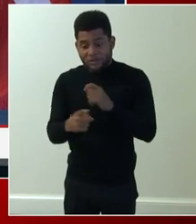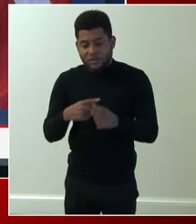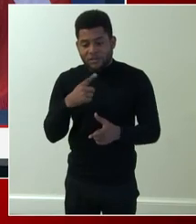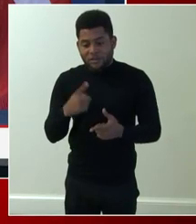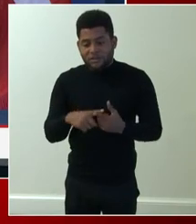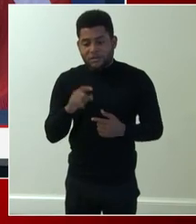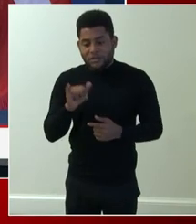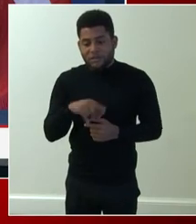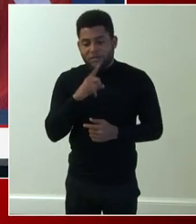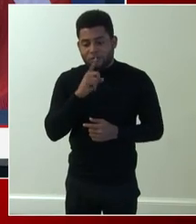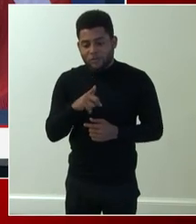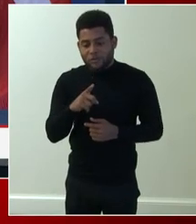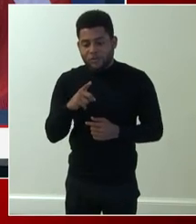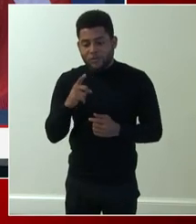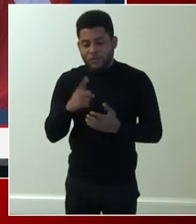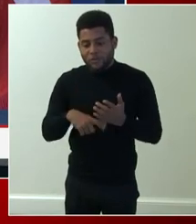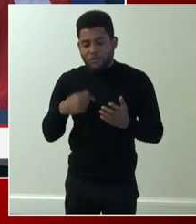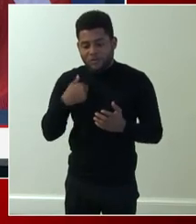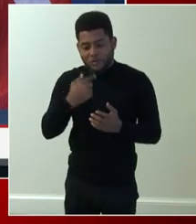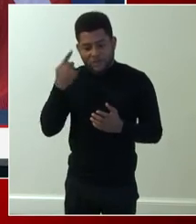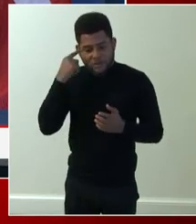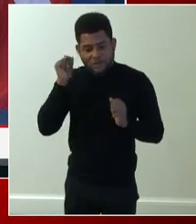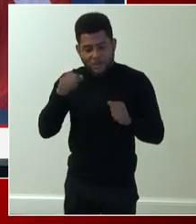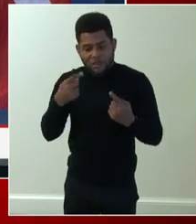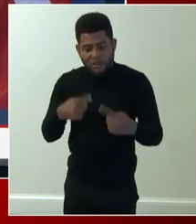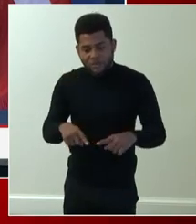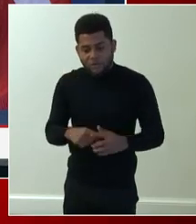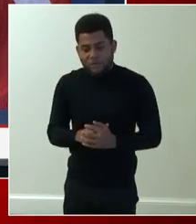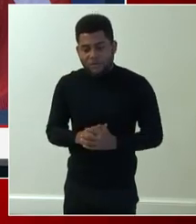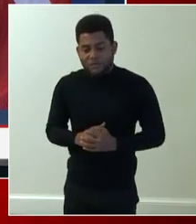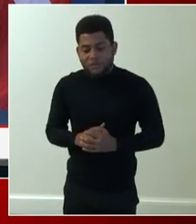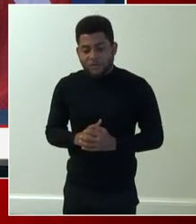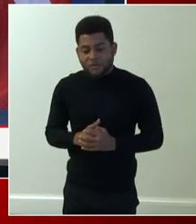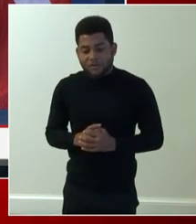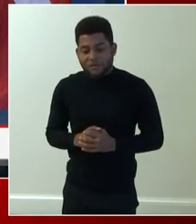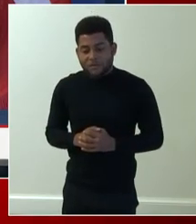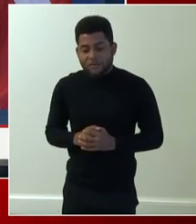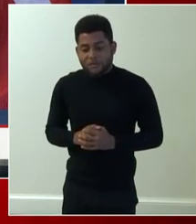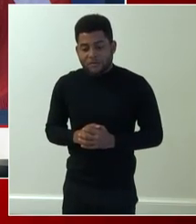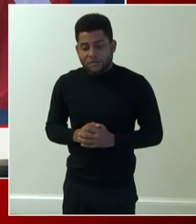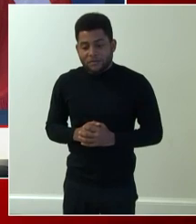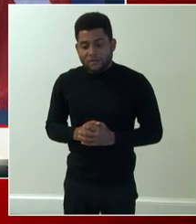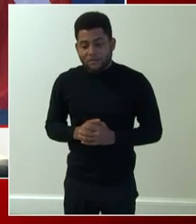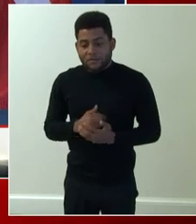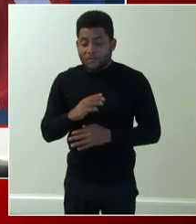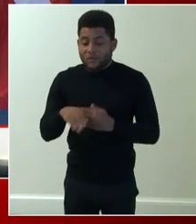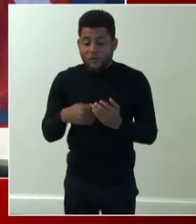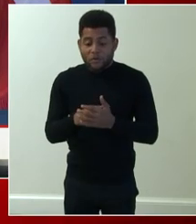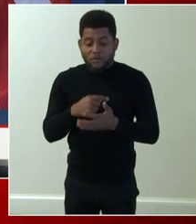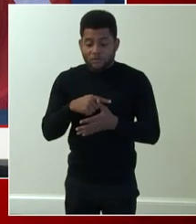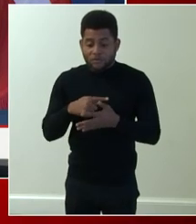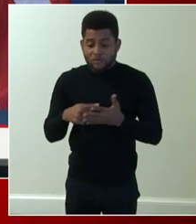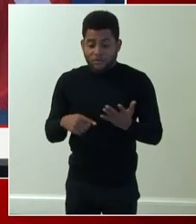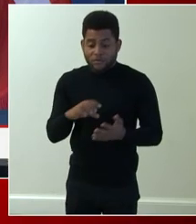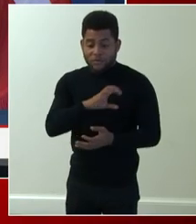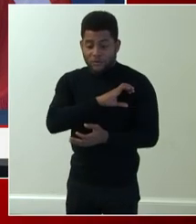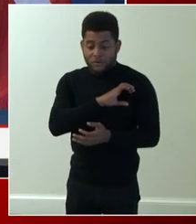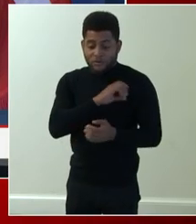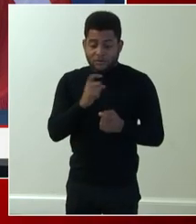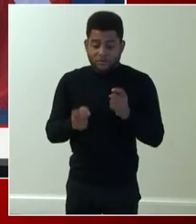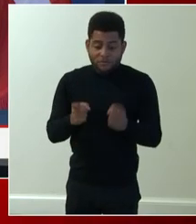is what I think should have happened. And of all of the kind of police